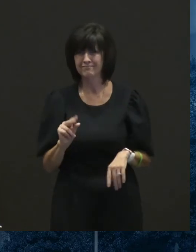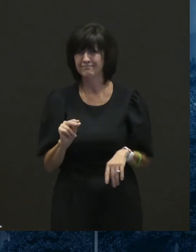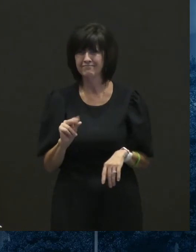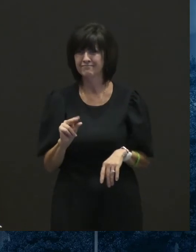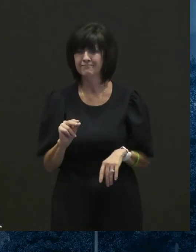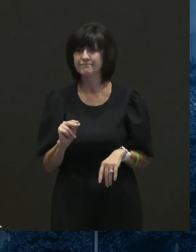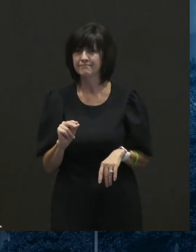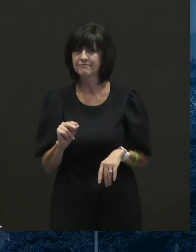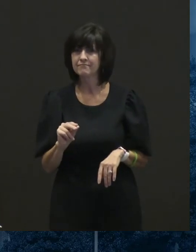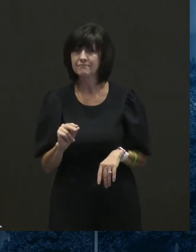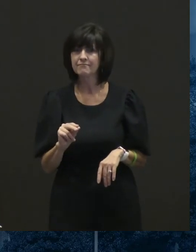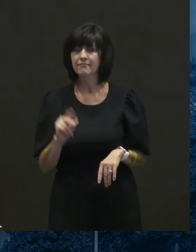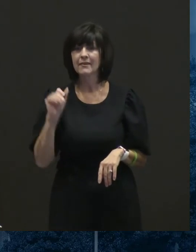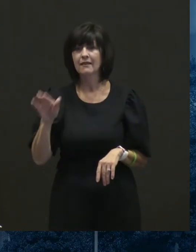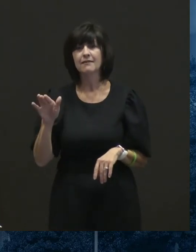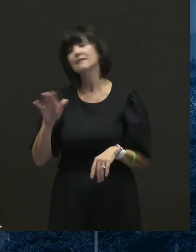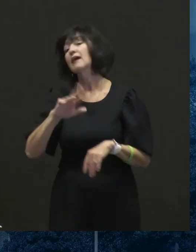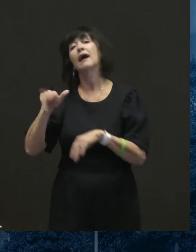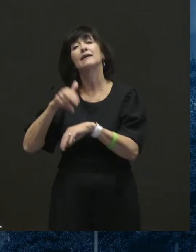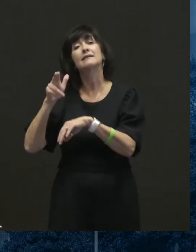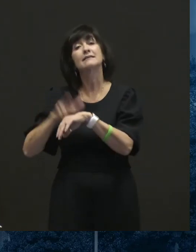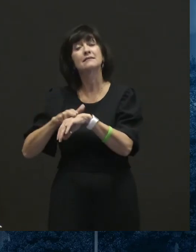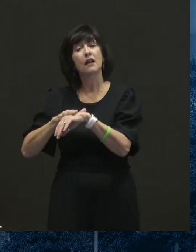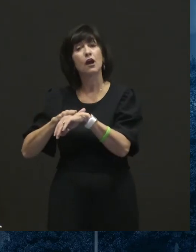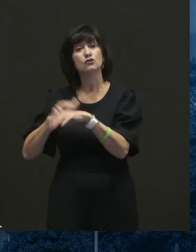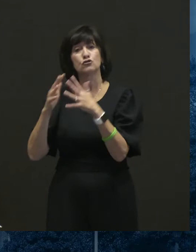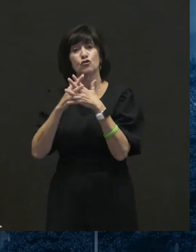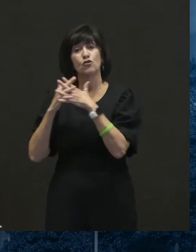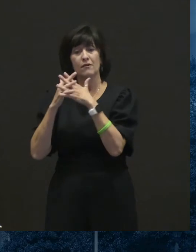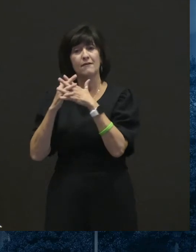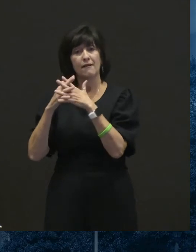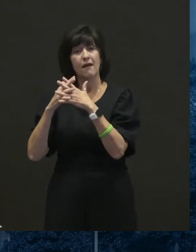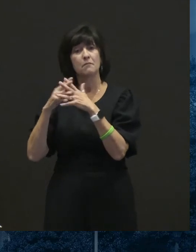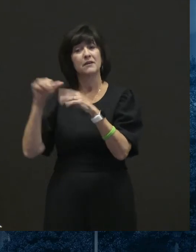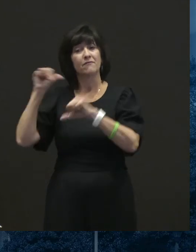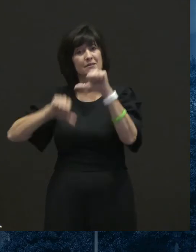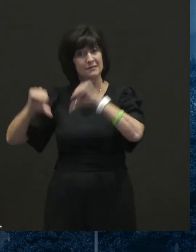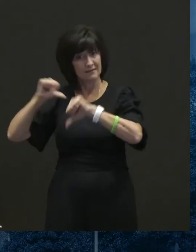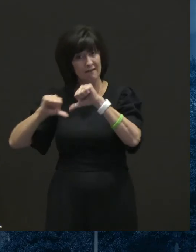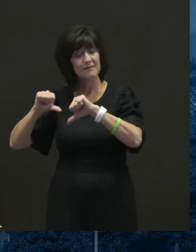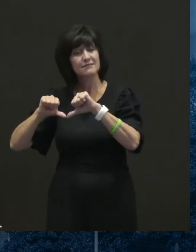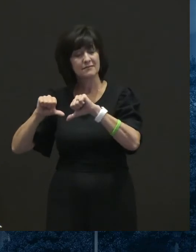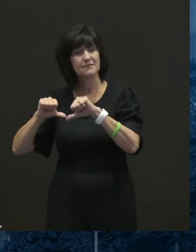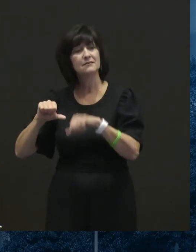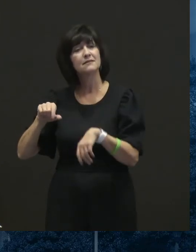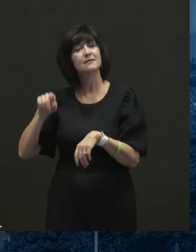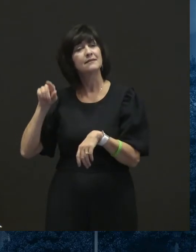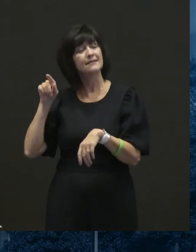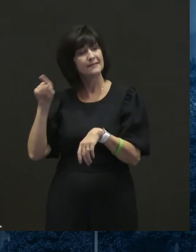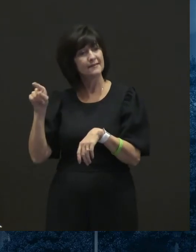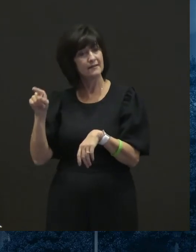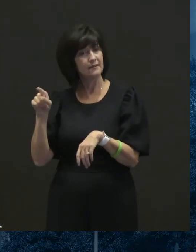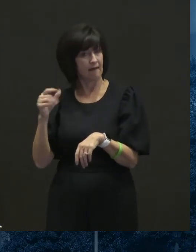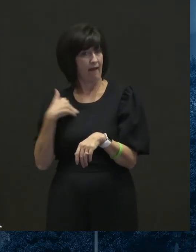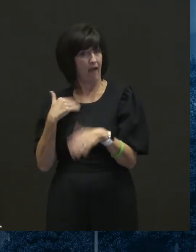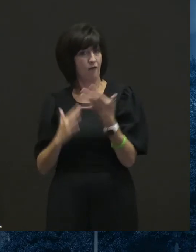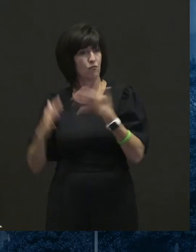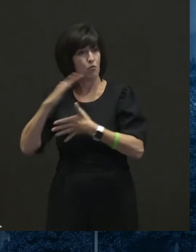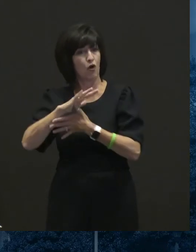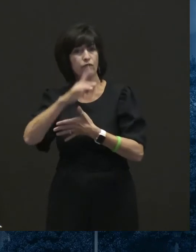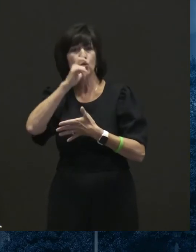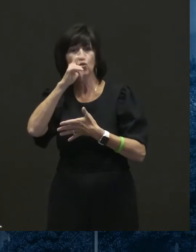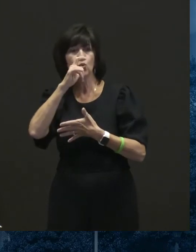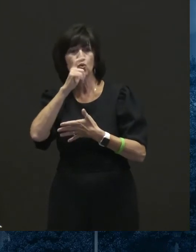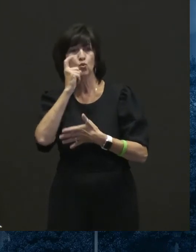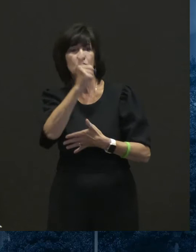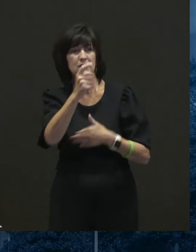National Academy of Sciences recently put out guidance around prioritization, but this is an important,